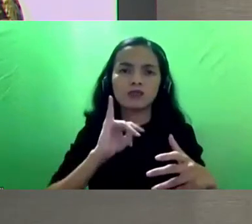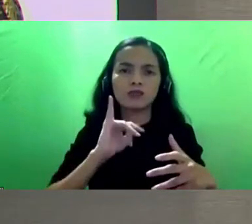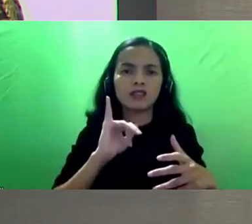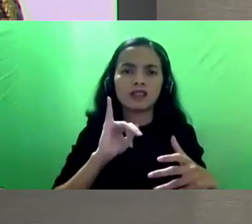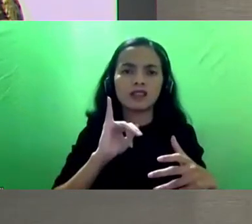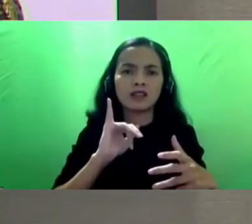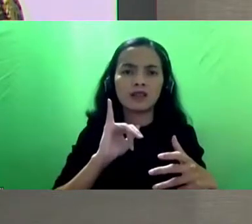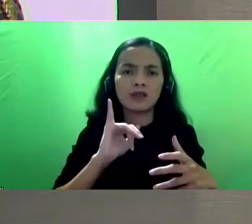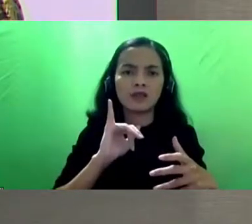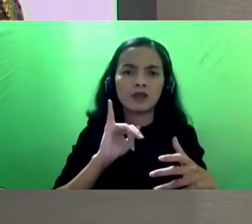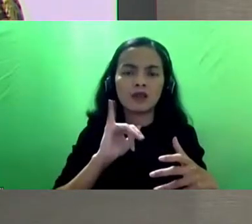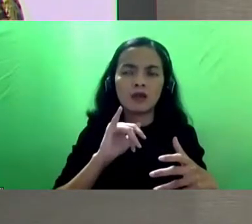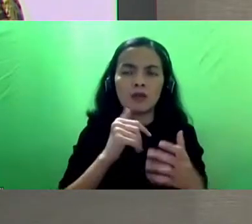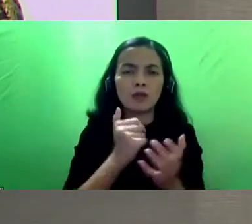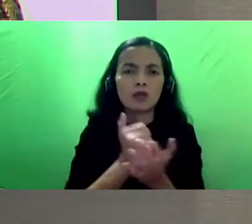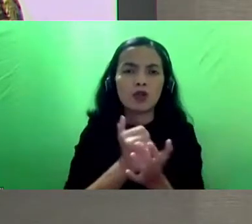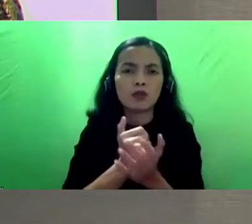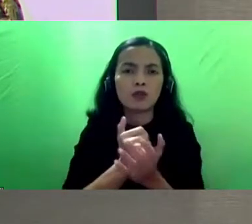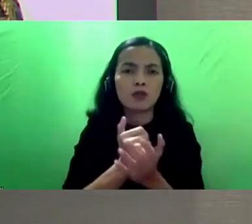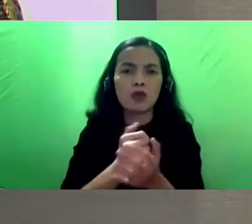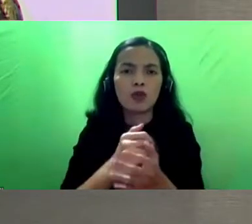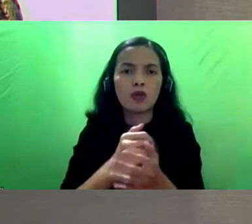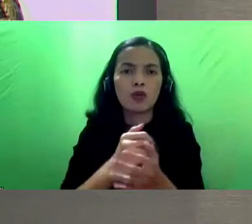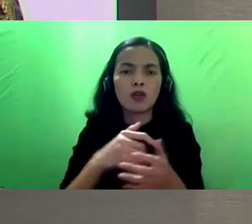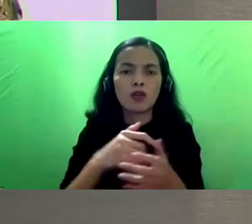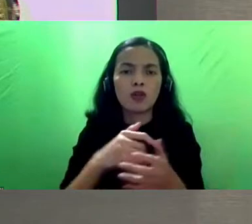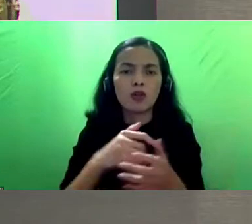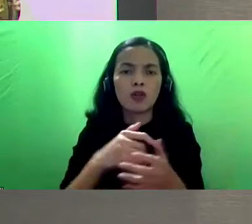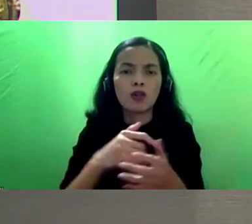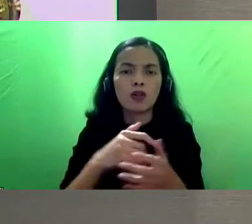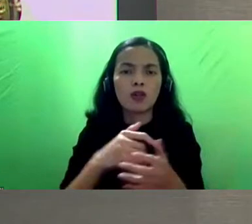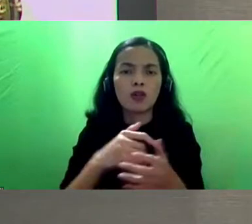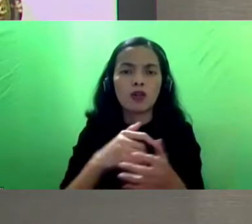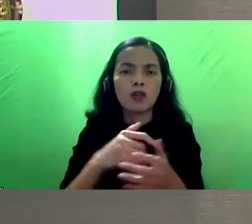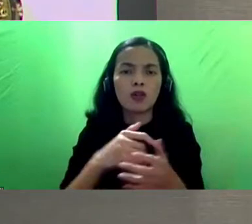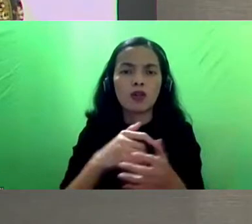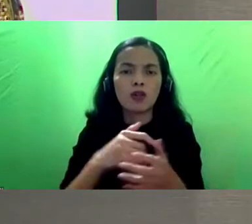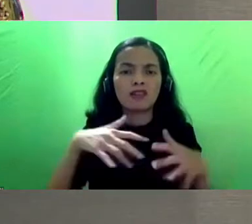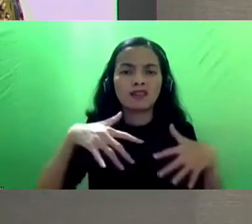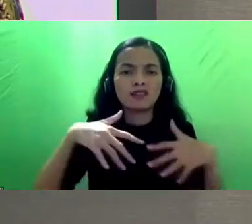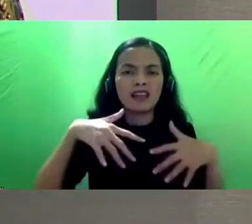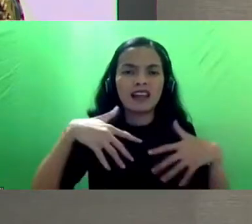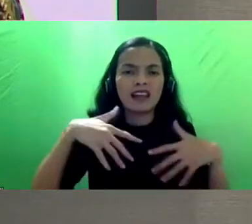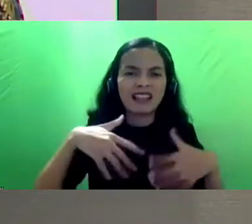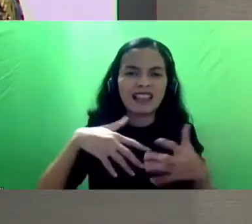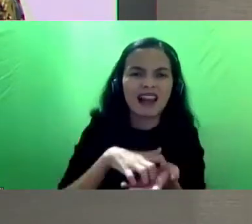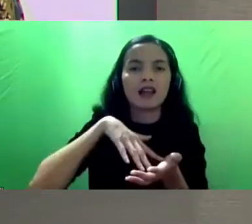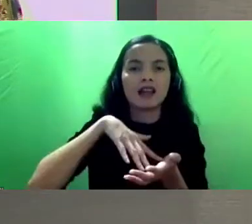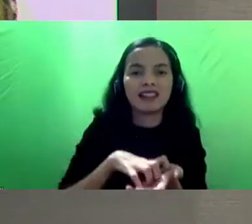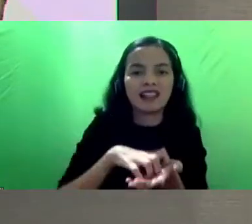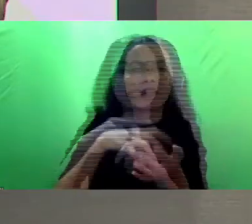really vulnerable to with the pandemic. Yeah. But there's